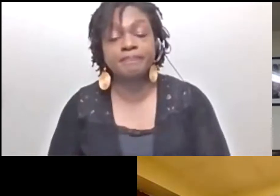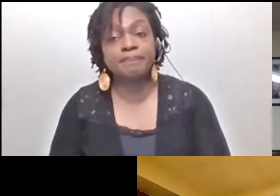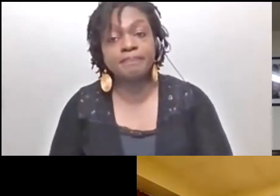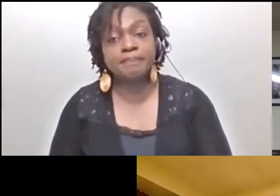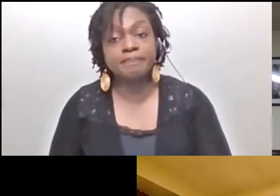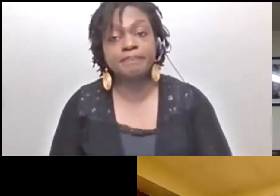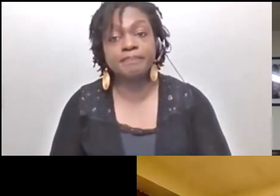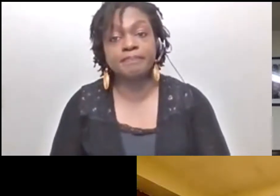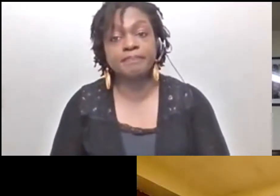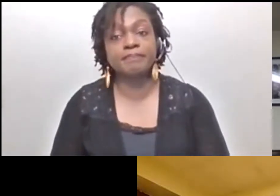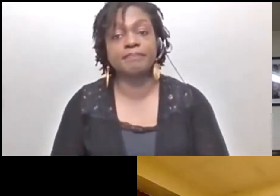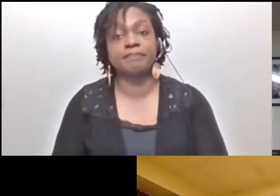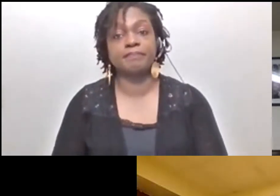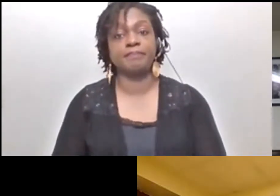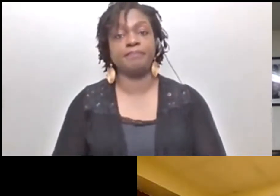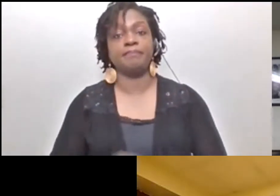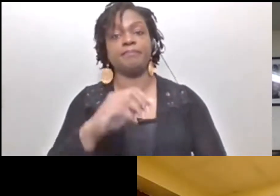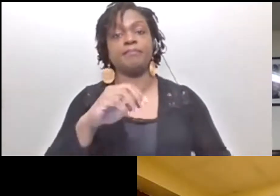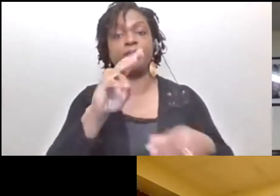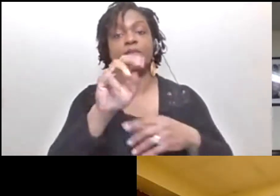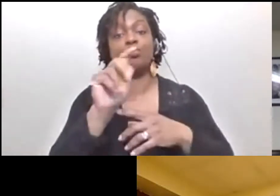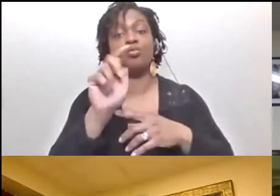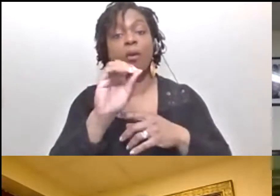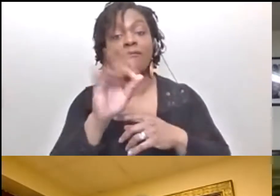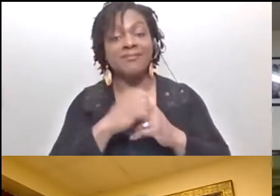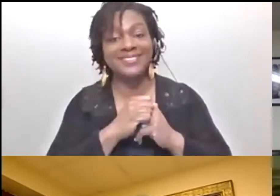Ms. Harmon, you're on mute.